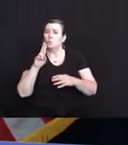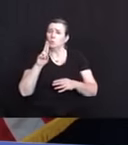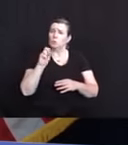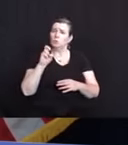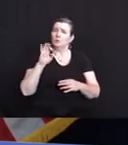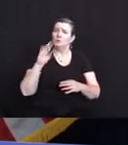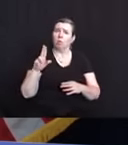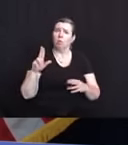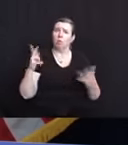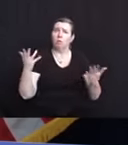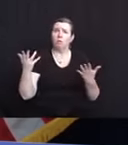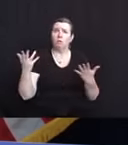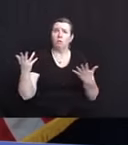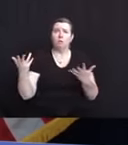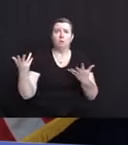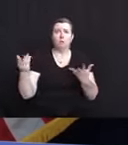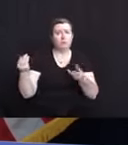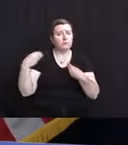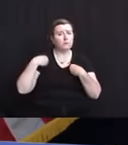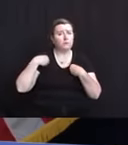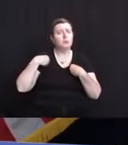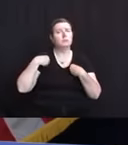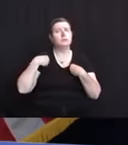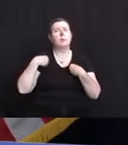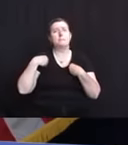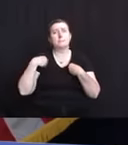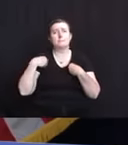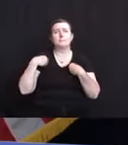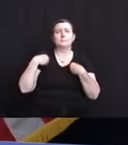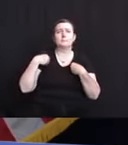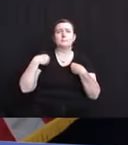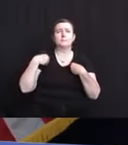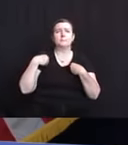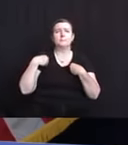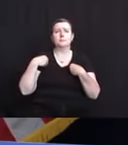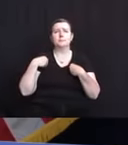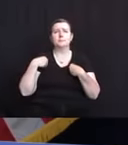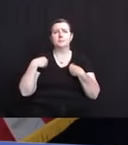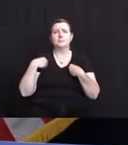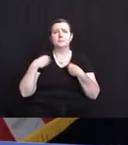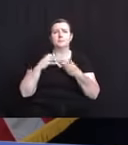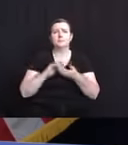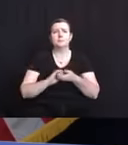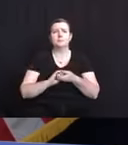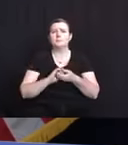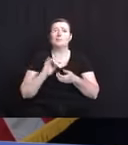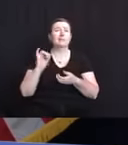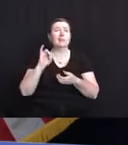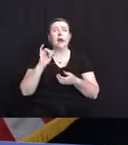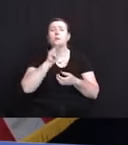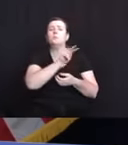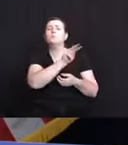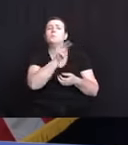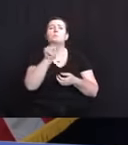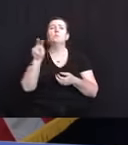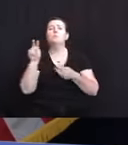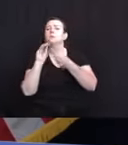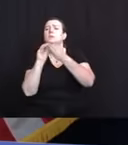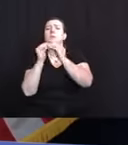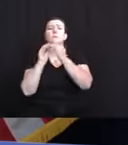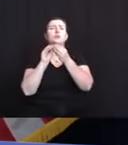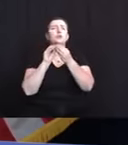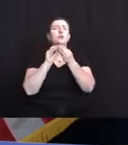adding confirmation to what we know from our routine surveillance and epidemiologic data. So on a